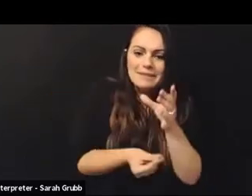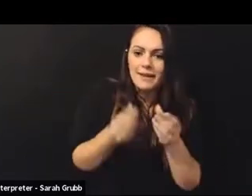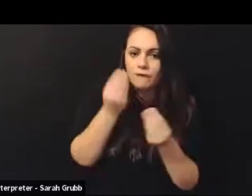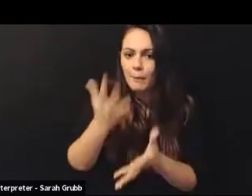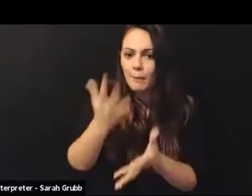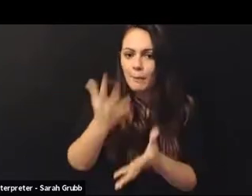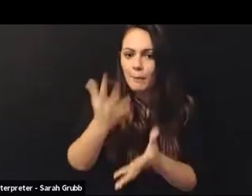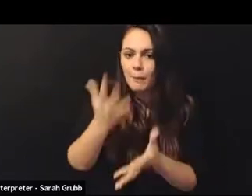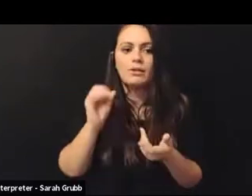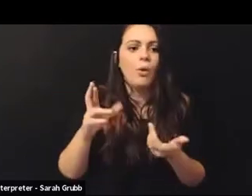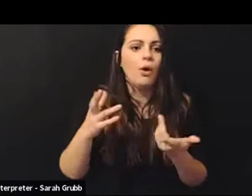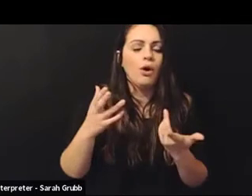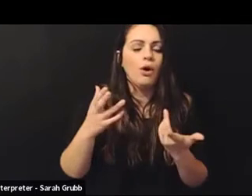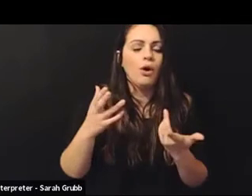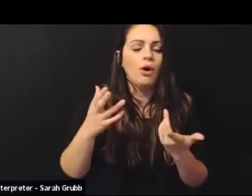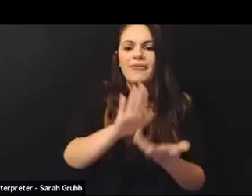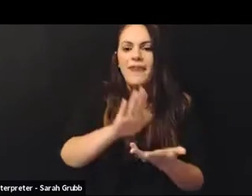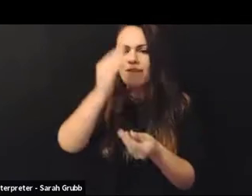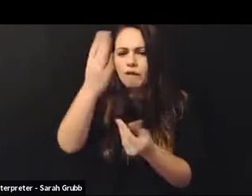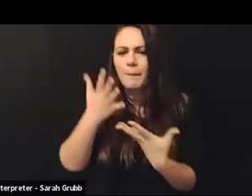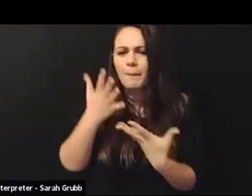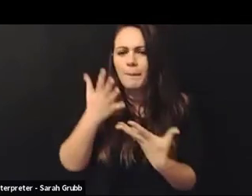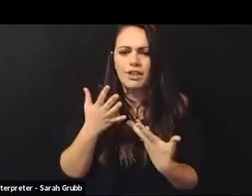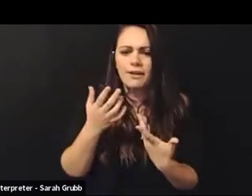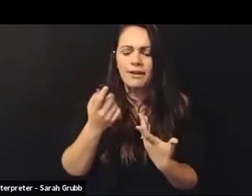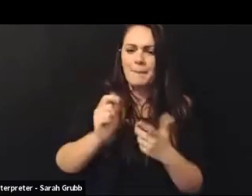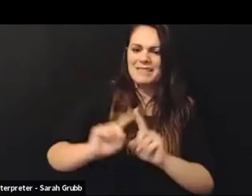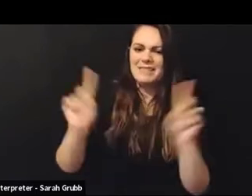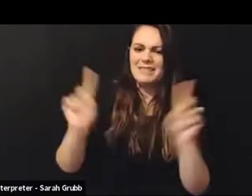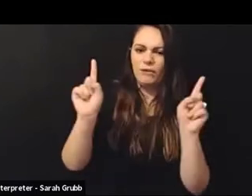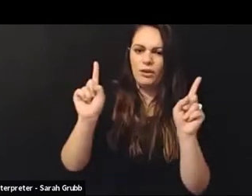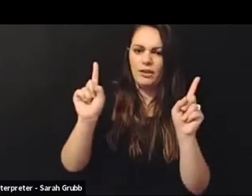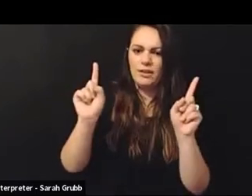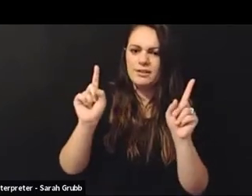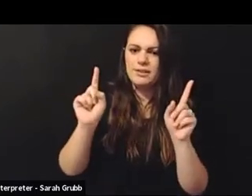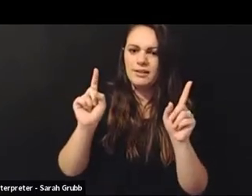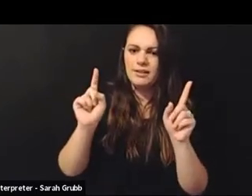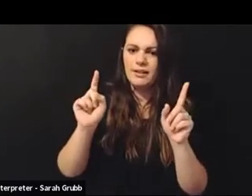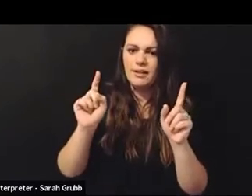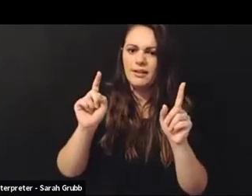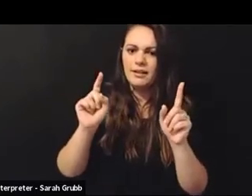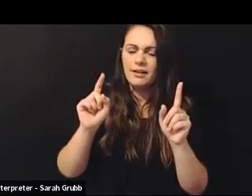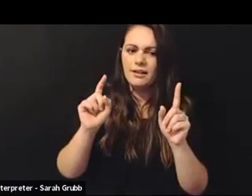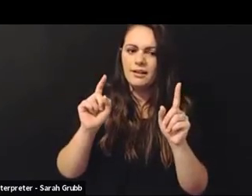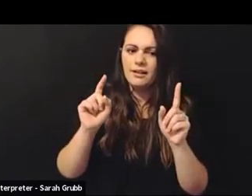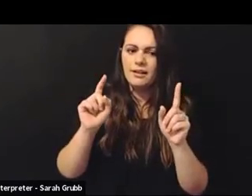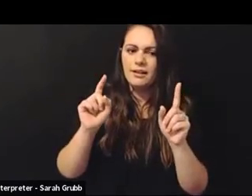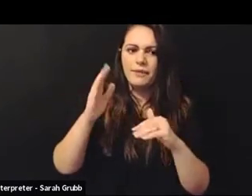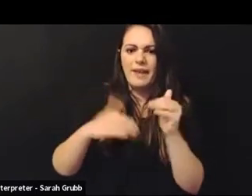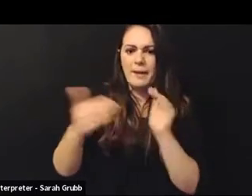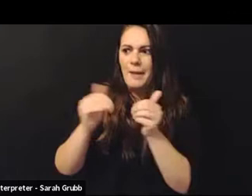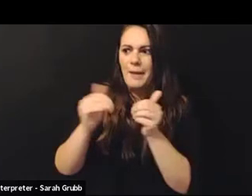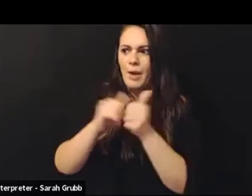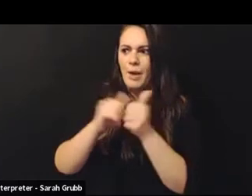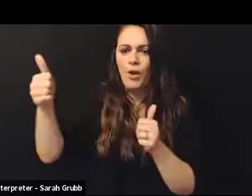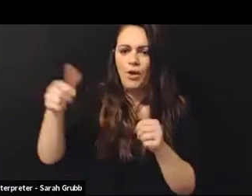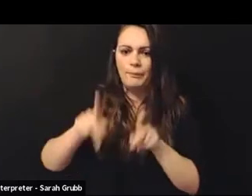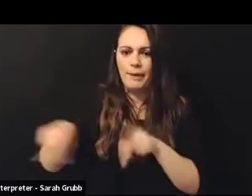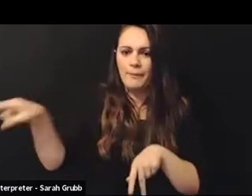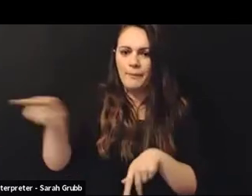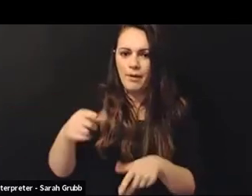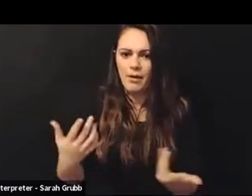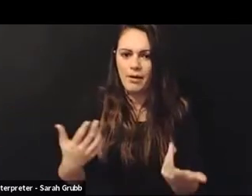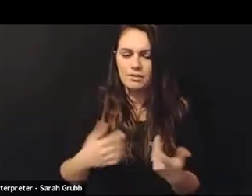way or it's distorted, it's not proceeding to the brain in the same way. So we really have to accept that, and then we actually have to change